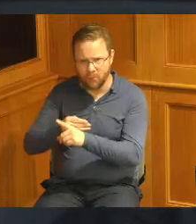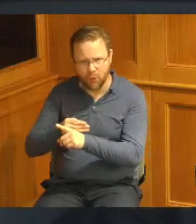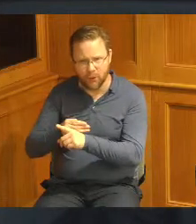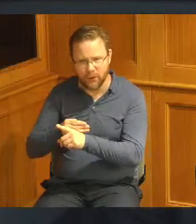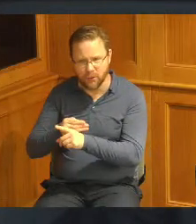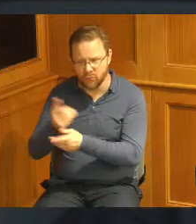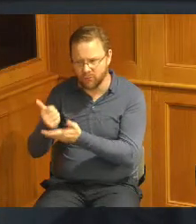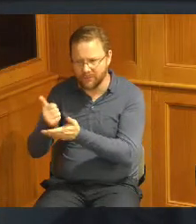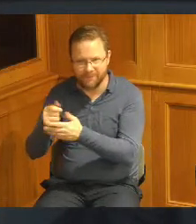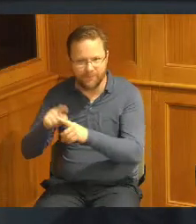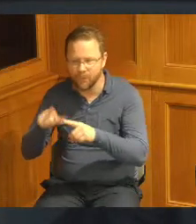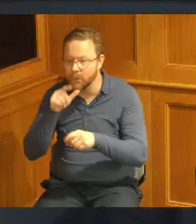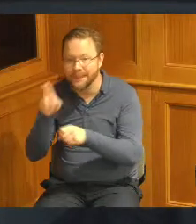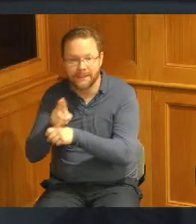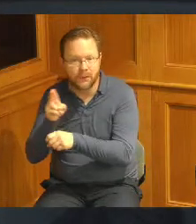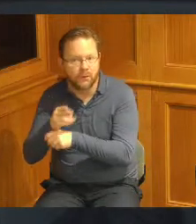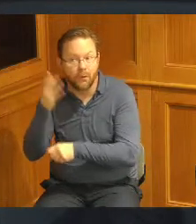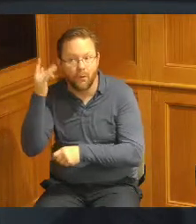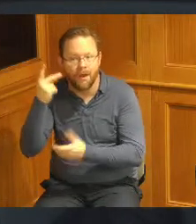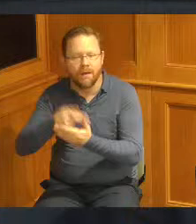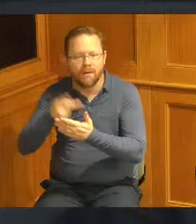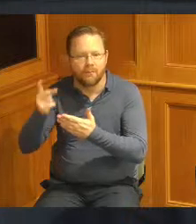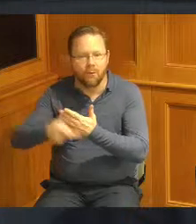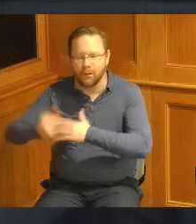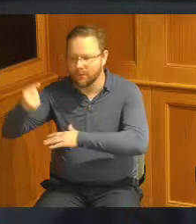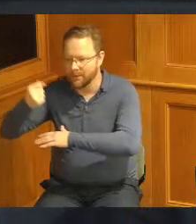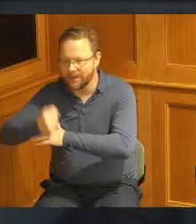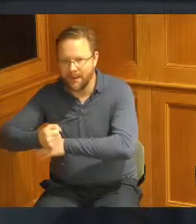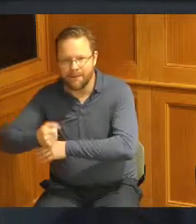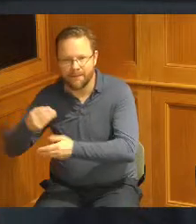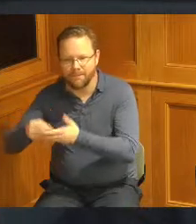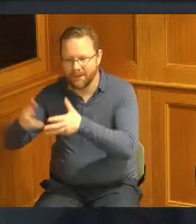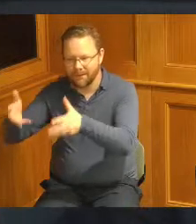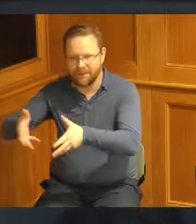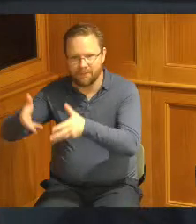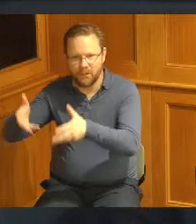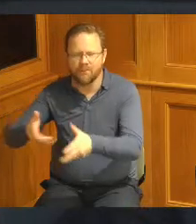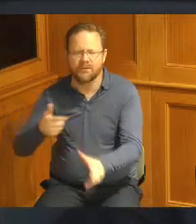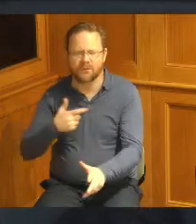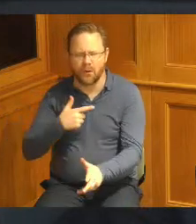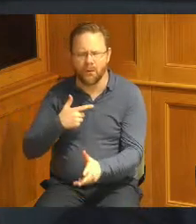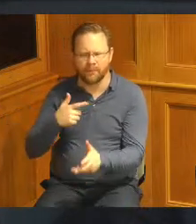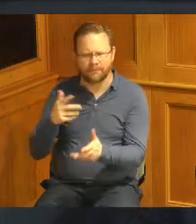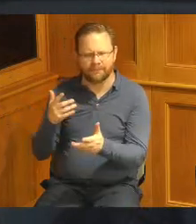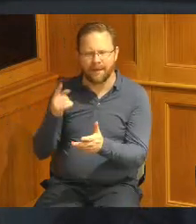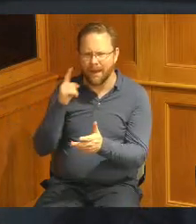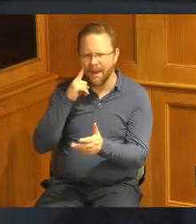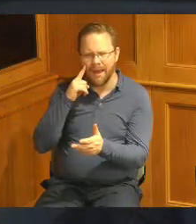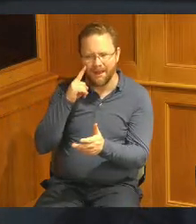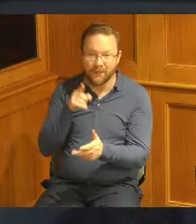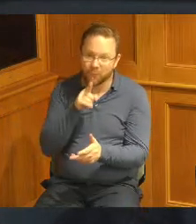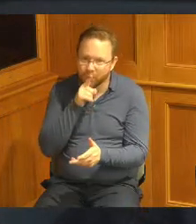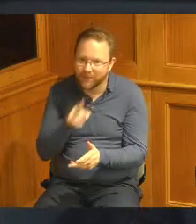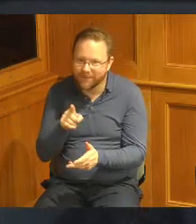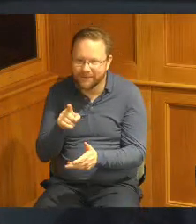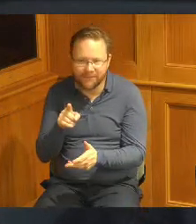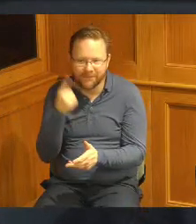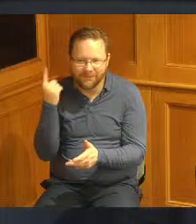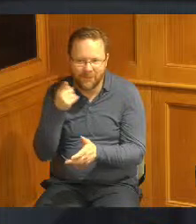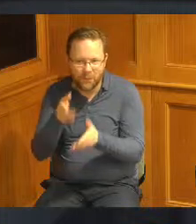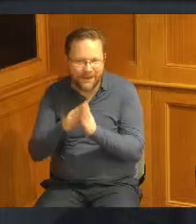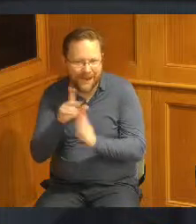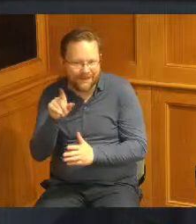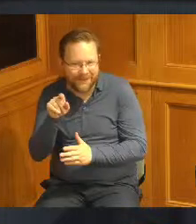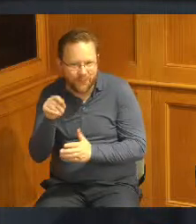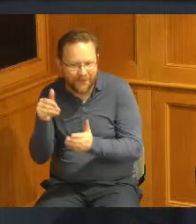because the program shut down with those monies still available. So to me, that's that's really a $20,000 ask, really, because we already